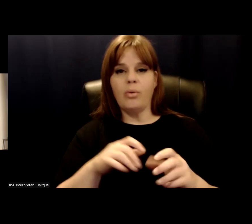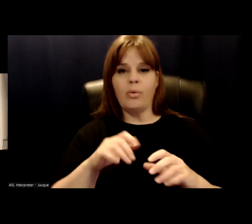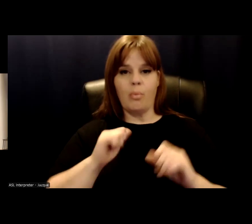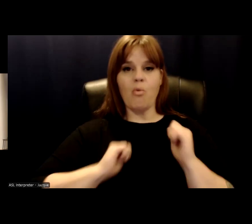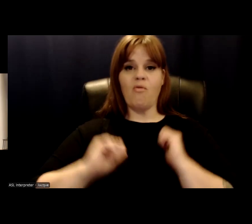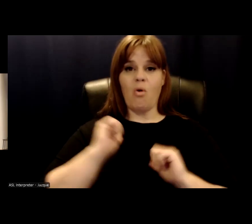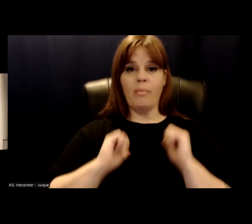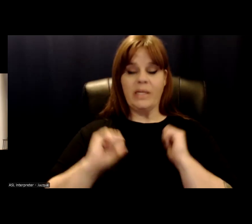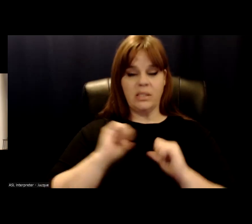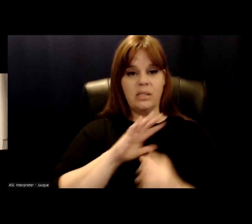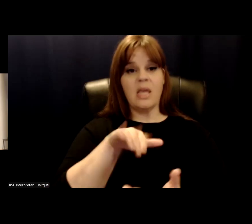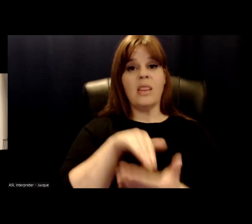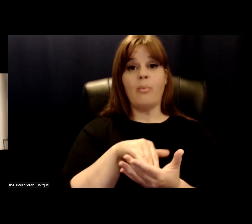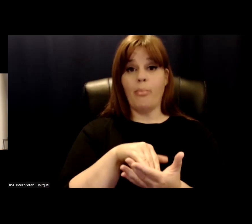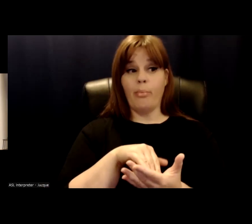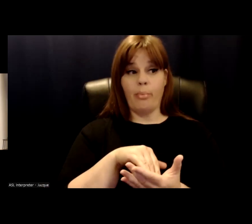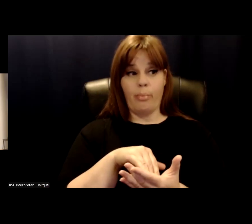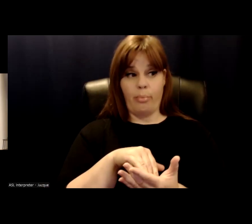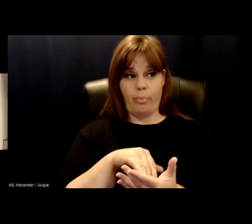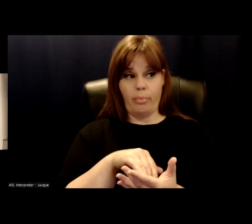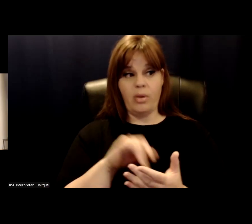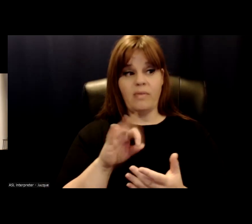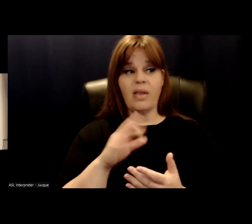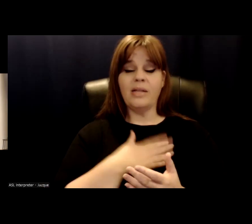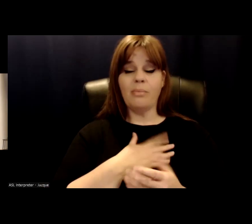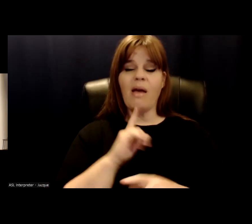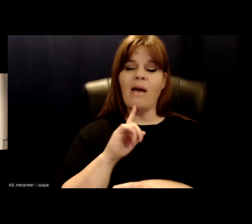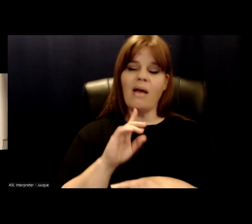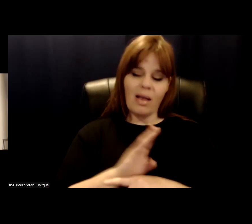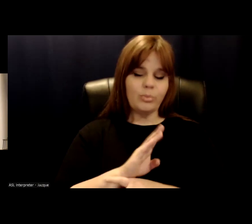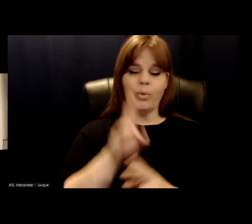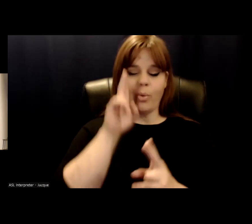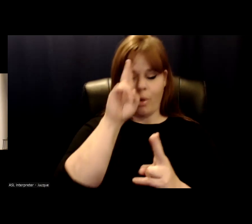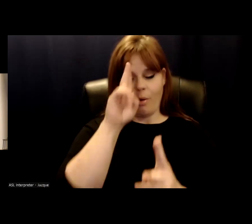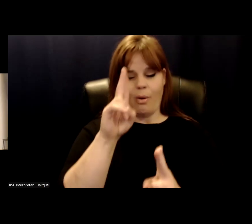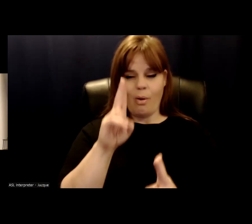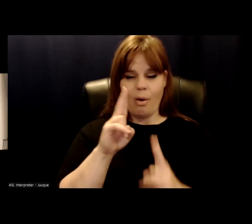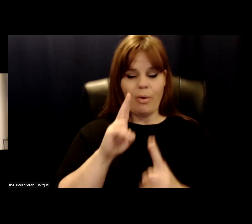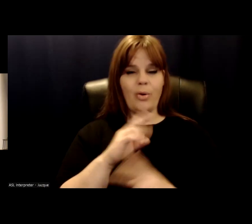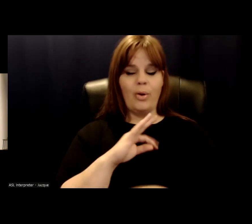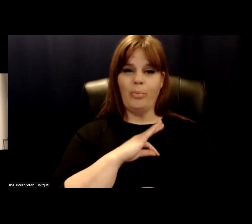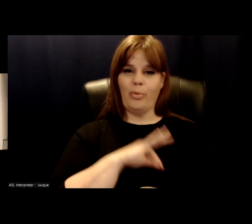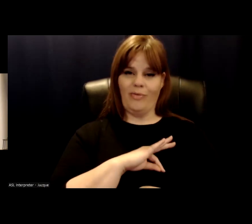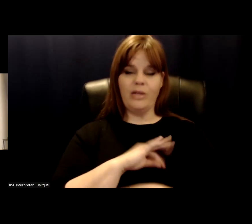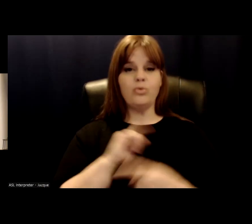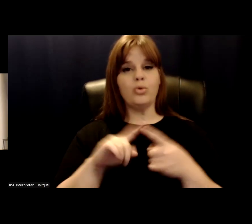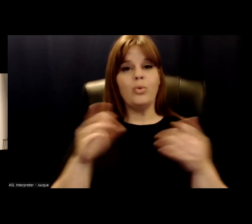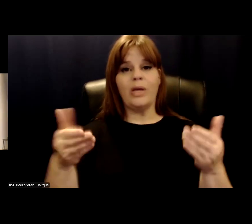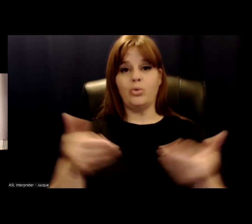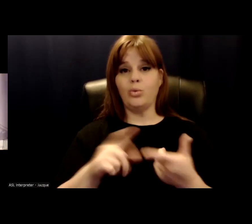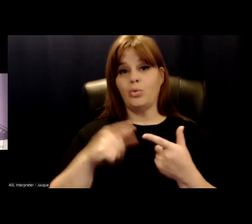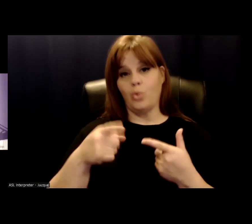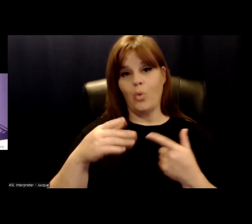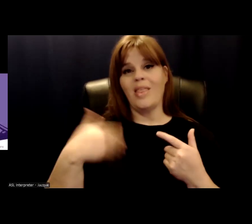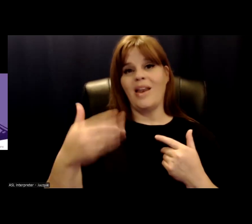bit. It is my absolute honor and privilege to introduce to you the next